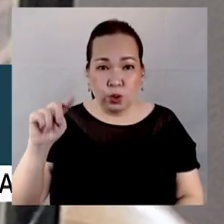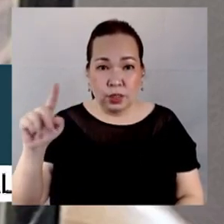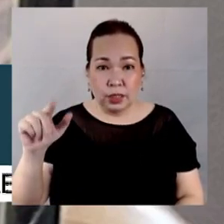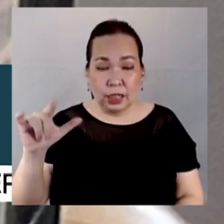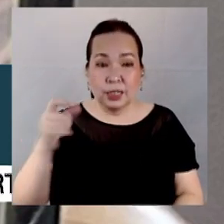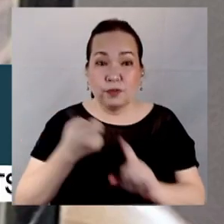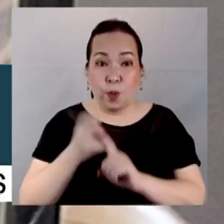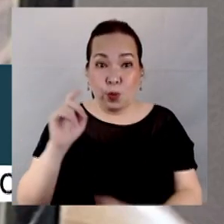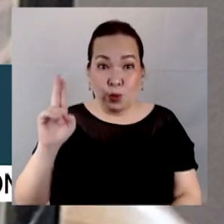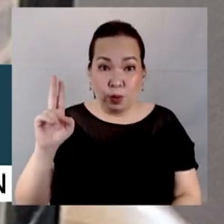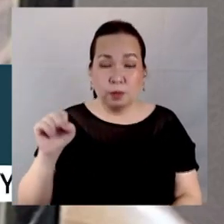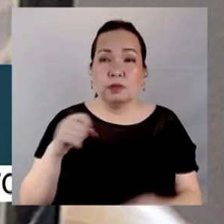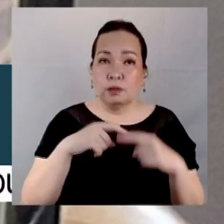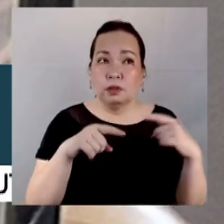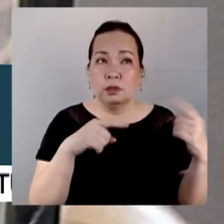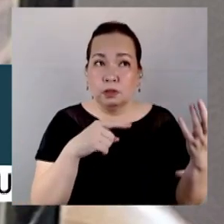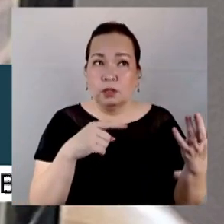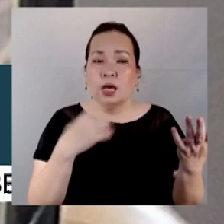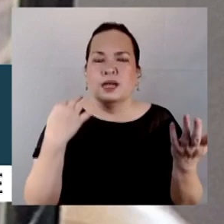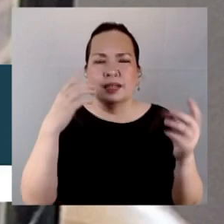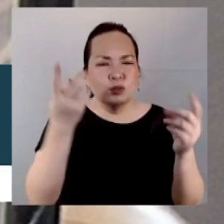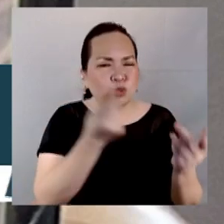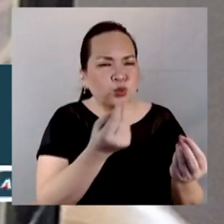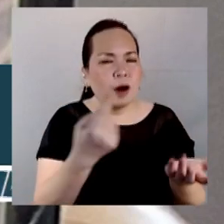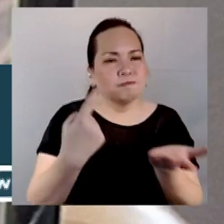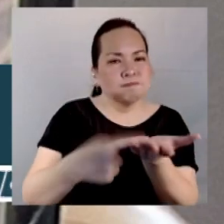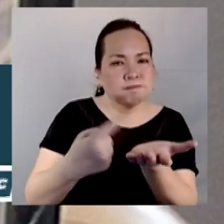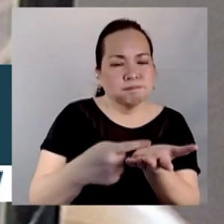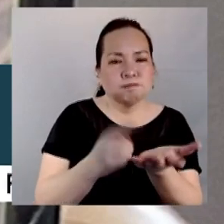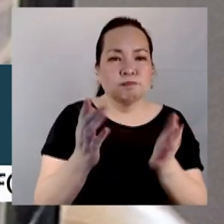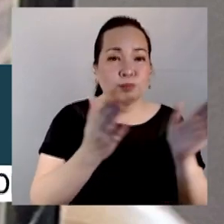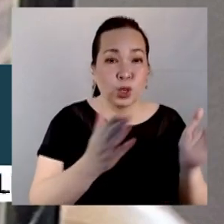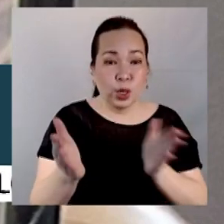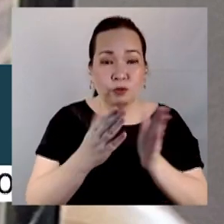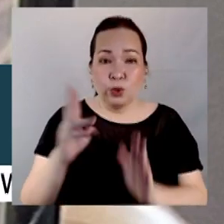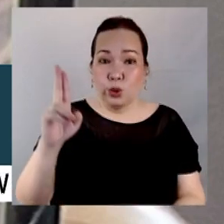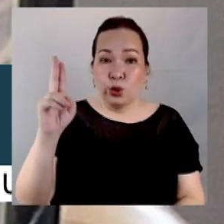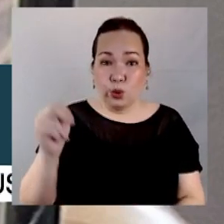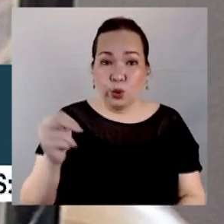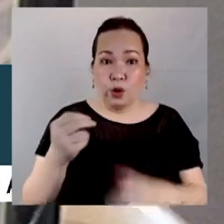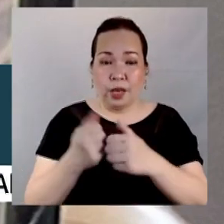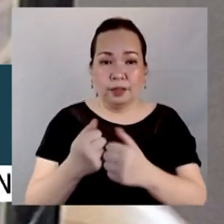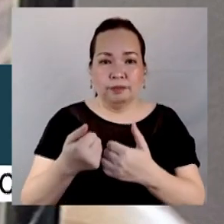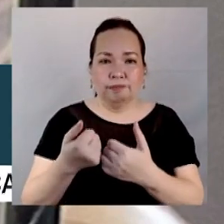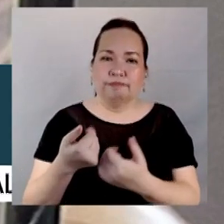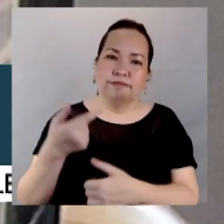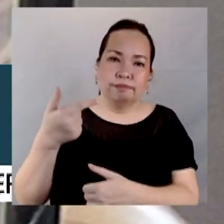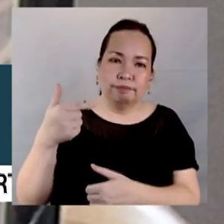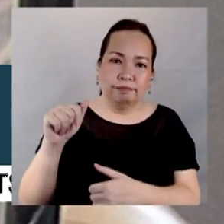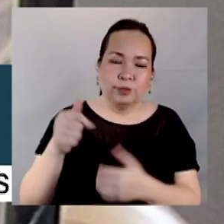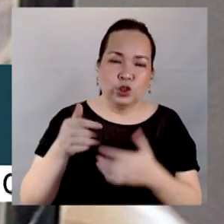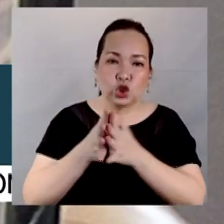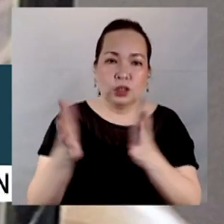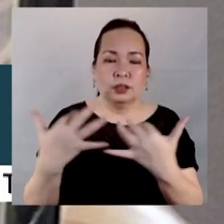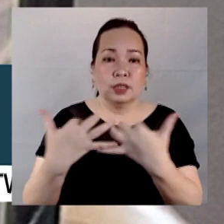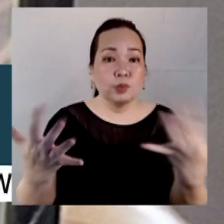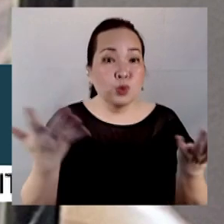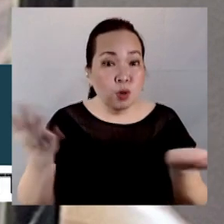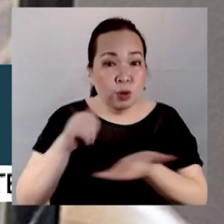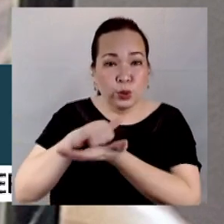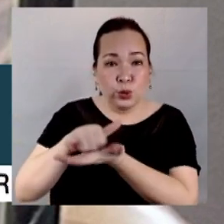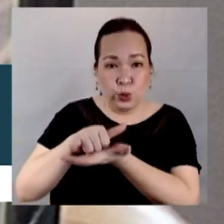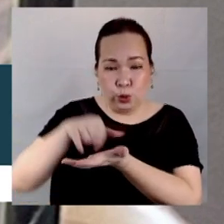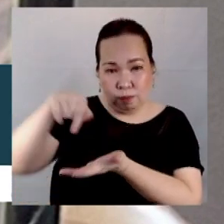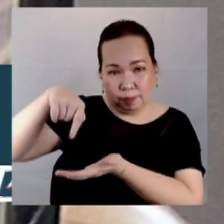president-elect has begun discussing on preparations for the United Nations General Assembly, which will be held in New York this September. Marcos's